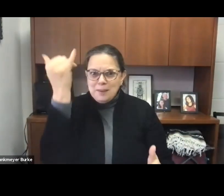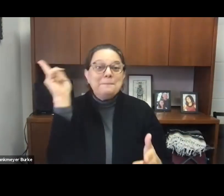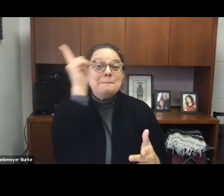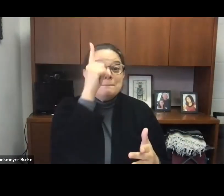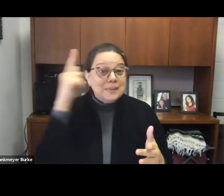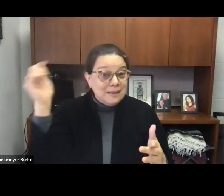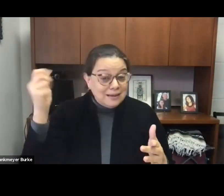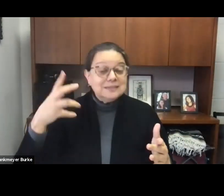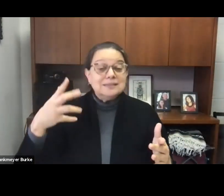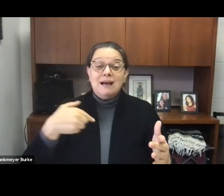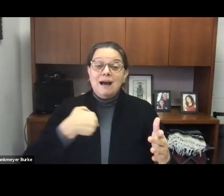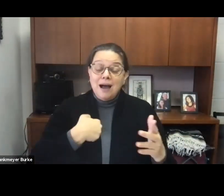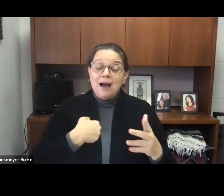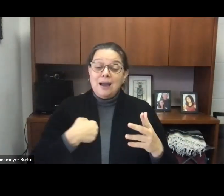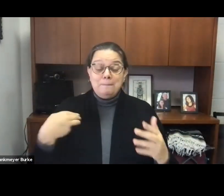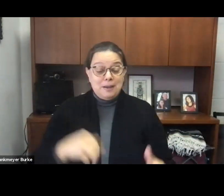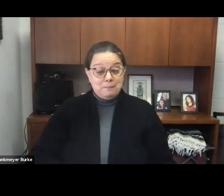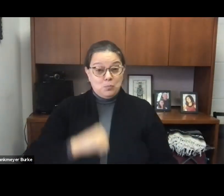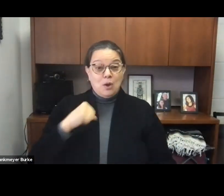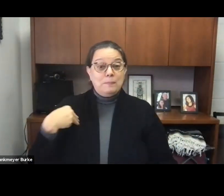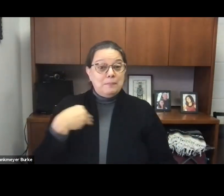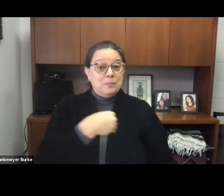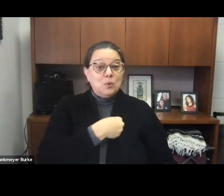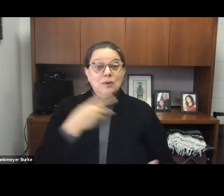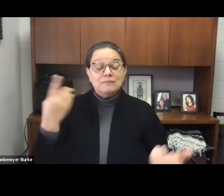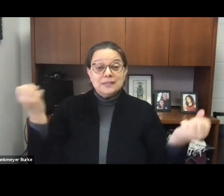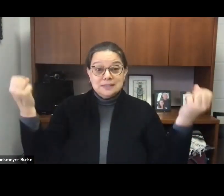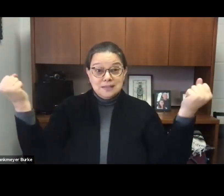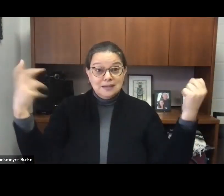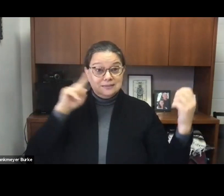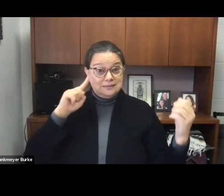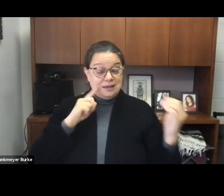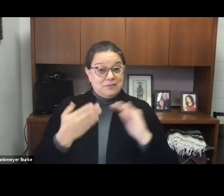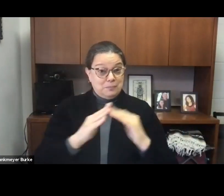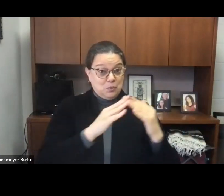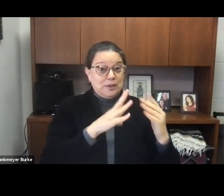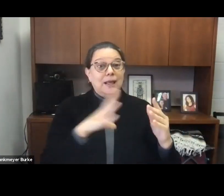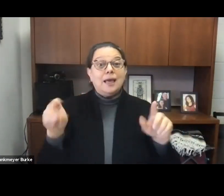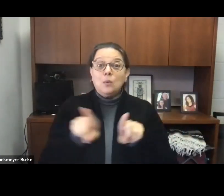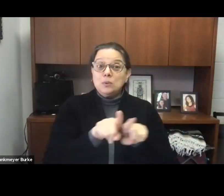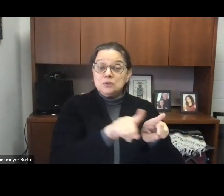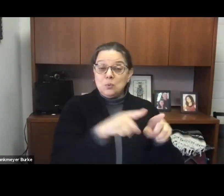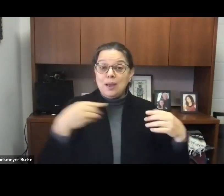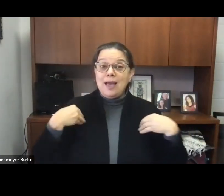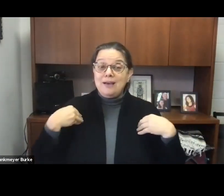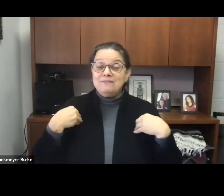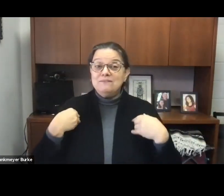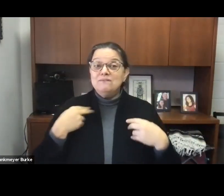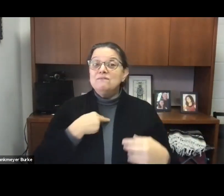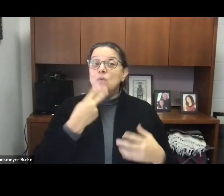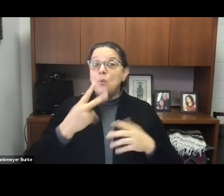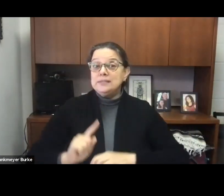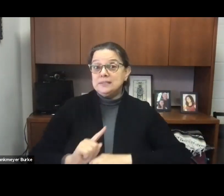to English. And the reason I've decided to do that is because I am a proud signing member of the deaf